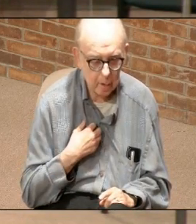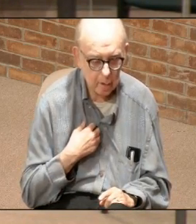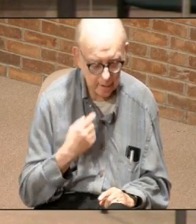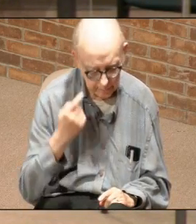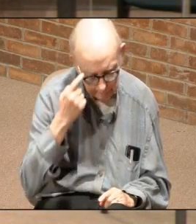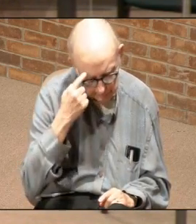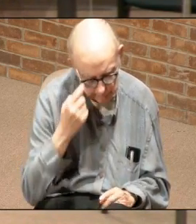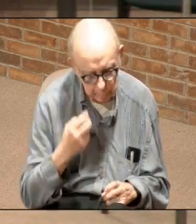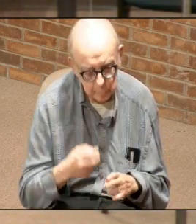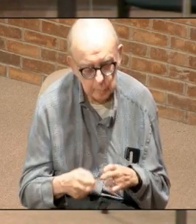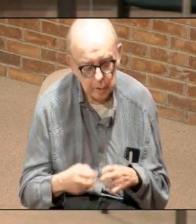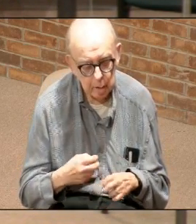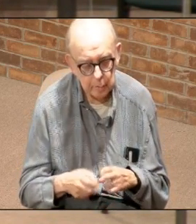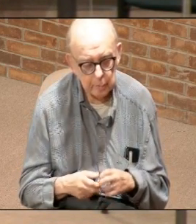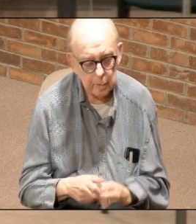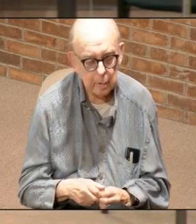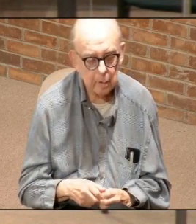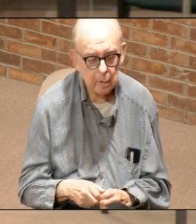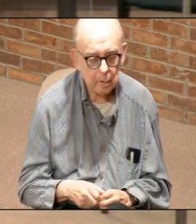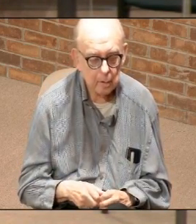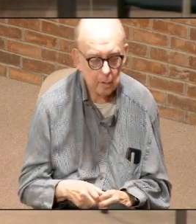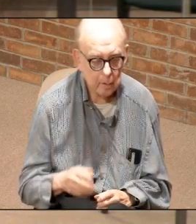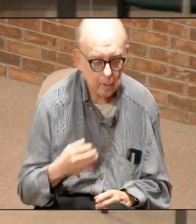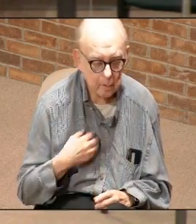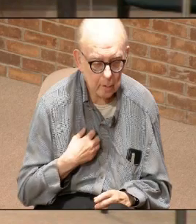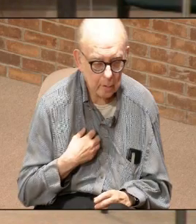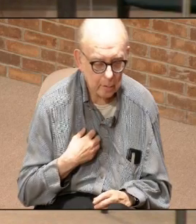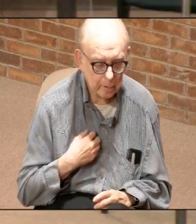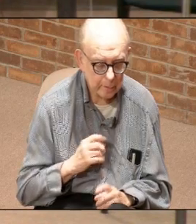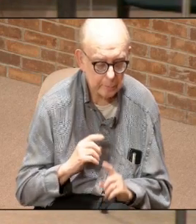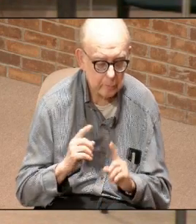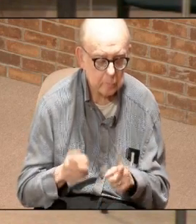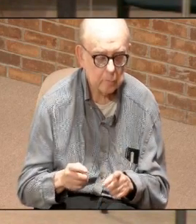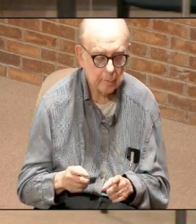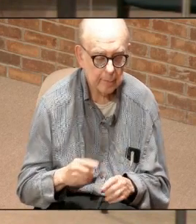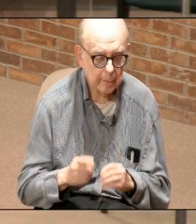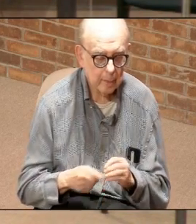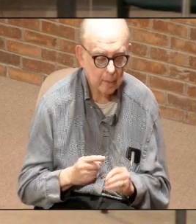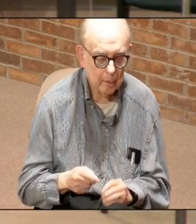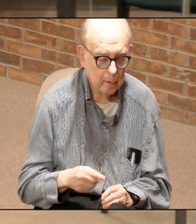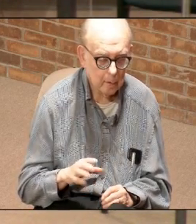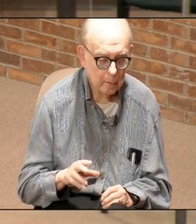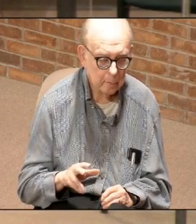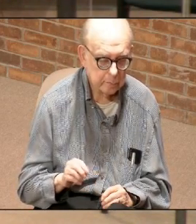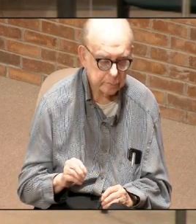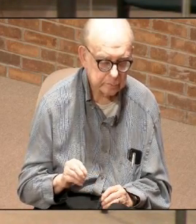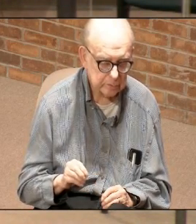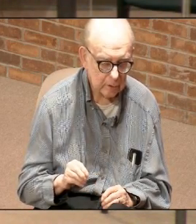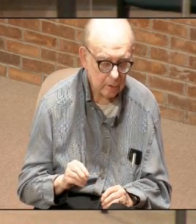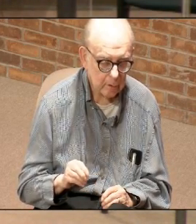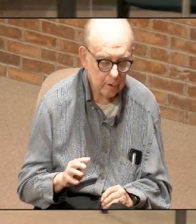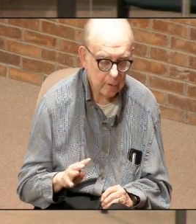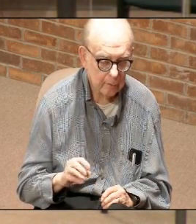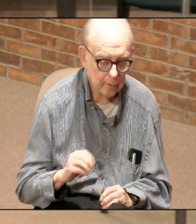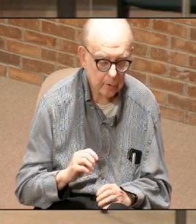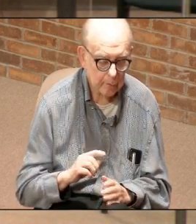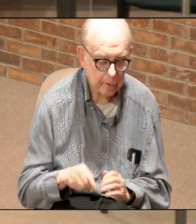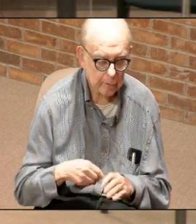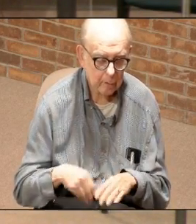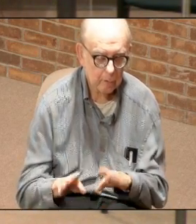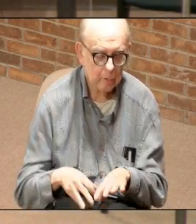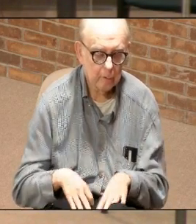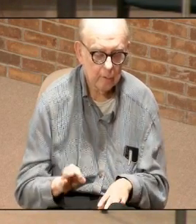mental illness. You had to go about 30 to 40 minutes away to find